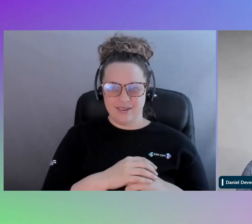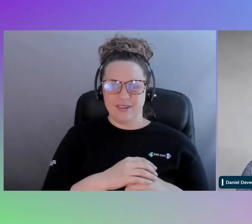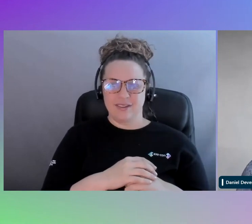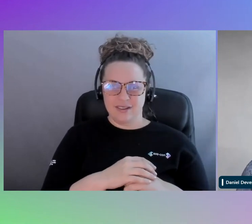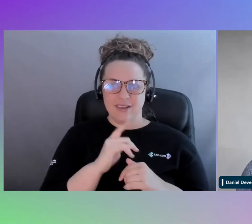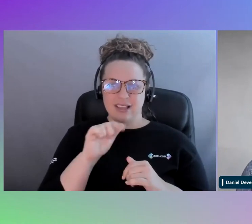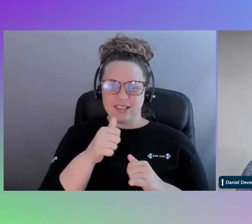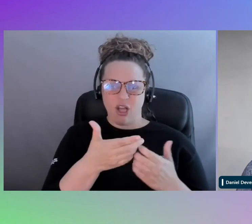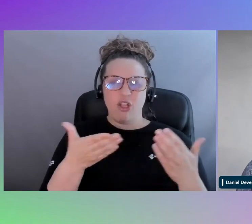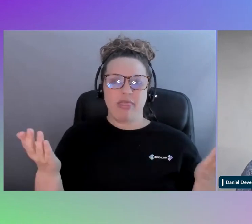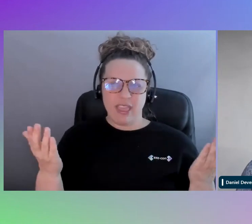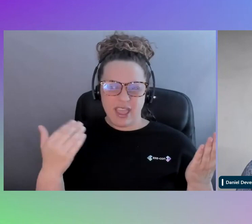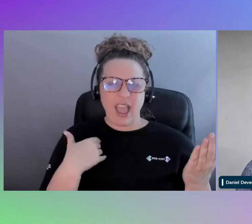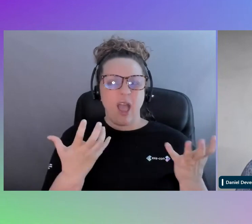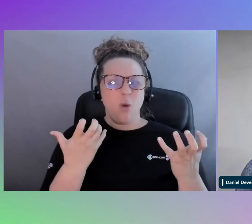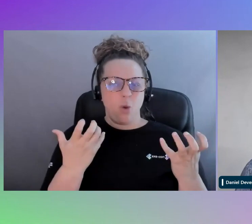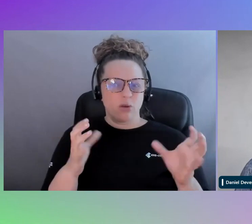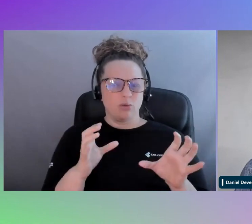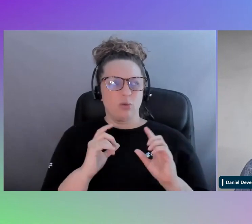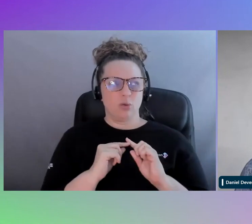another thing I like to do.